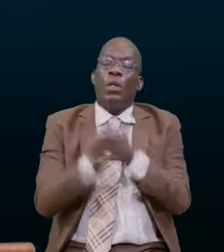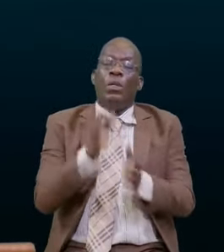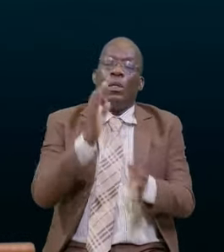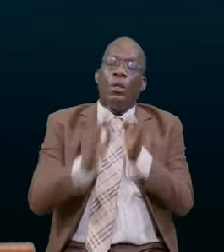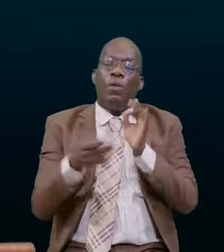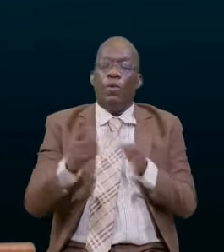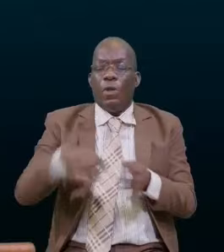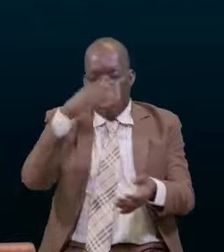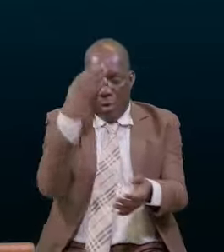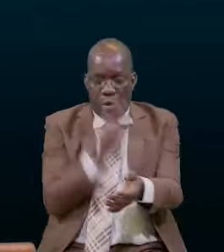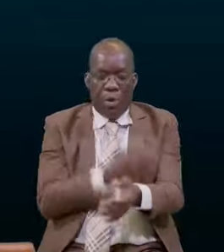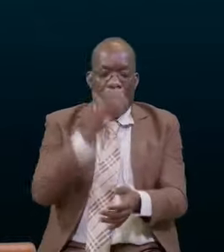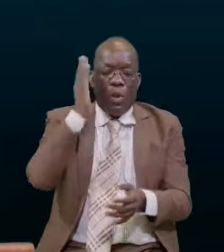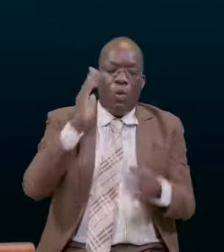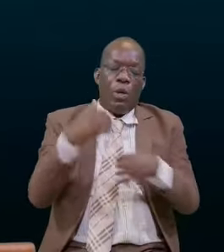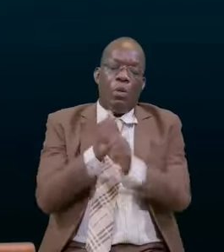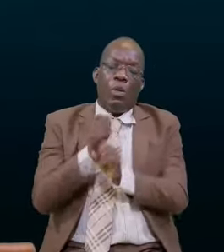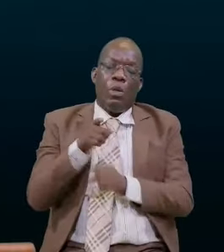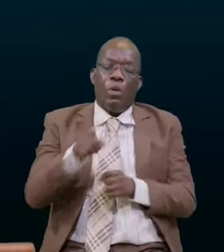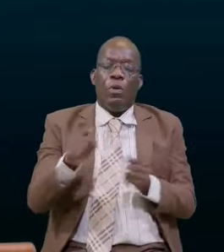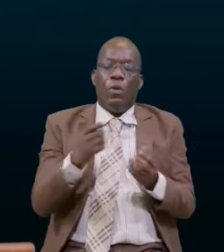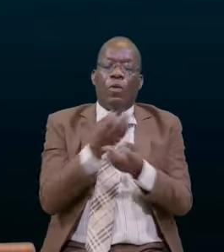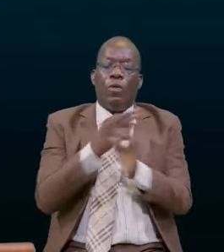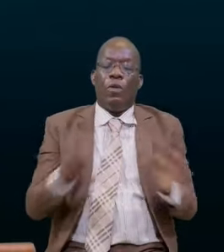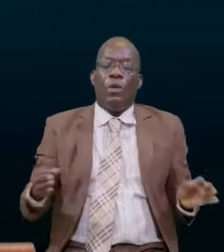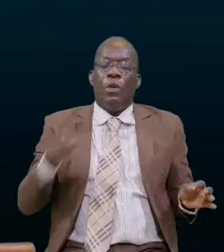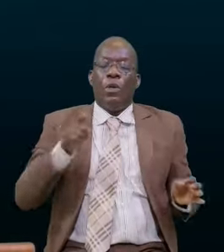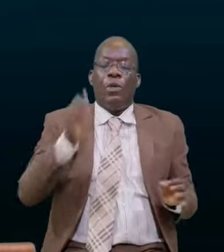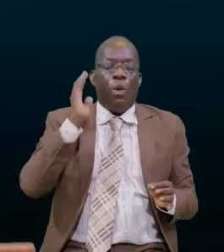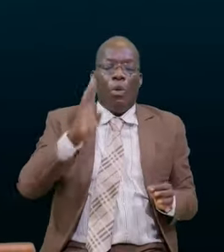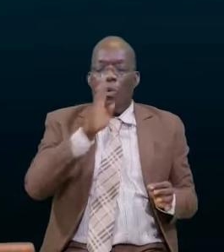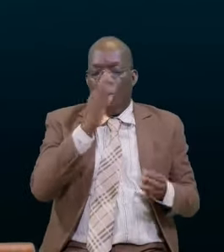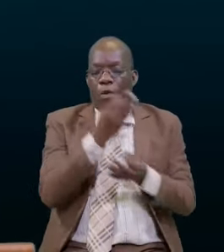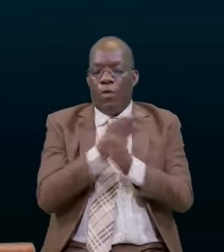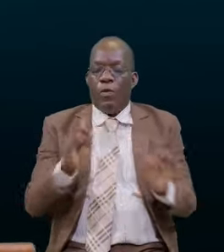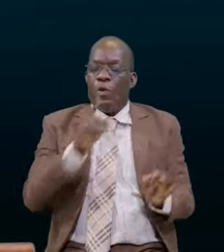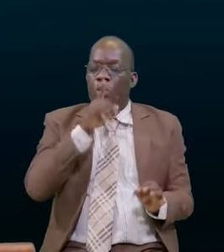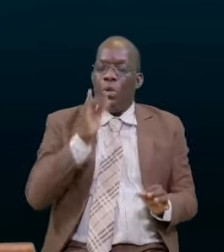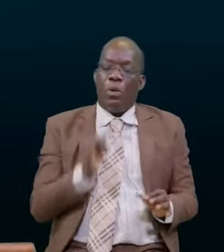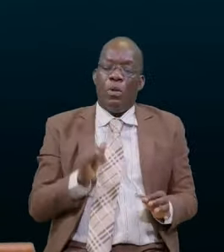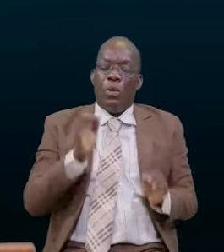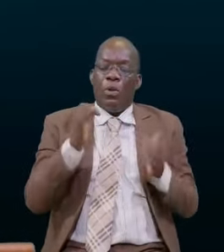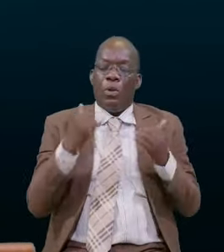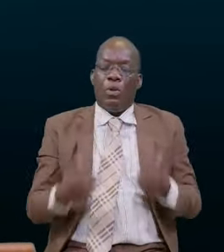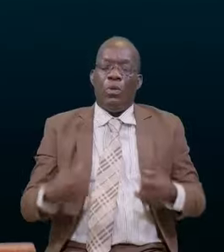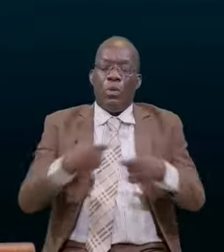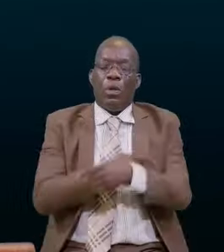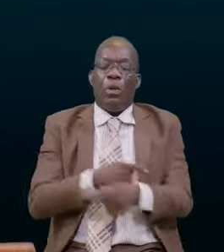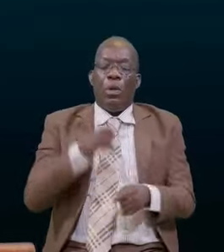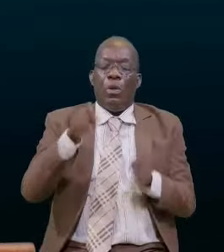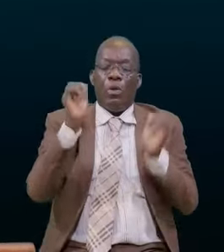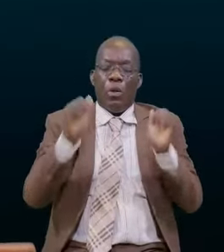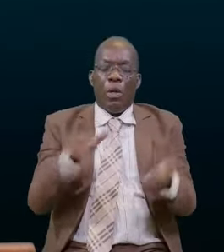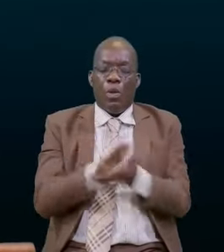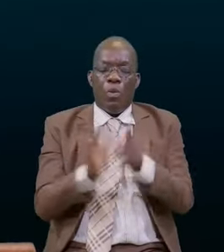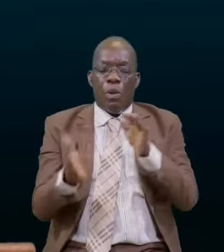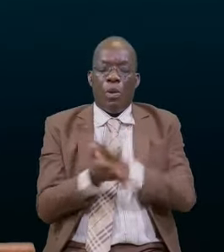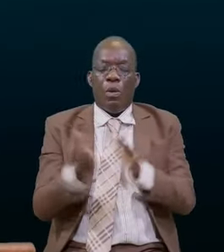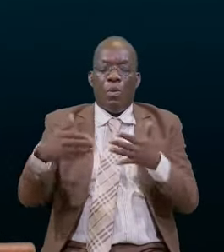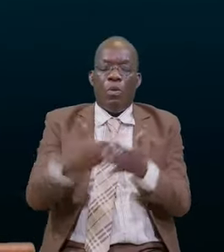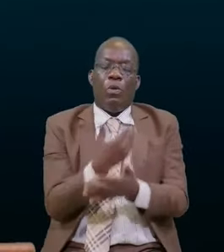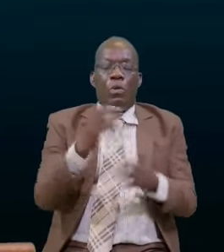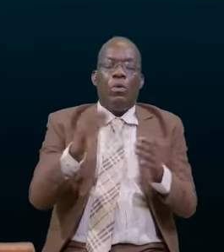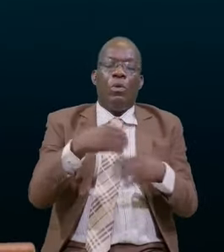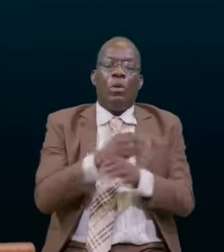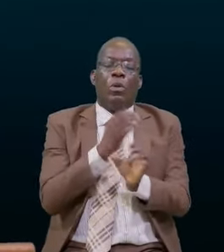if you are not yet born again you are not saved today is the day of salvation today you can become a new creature and say Lord come and save me